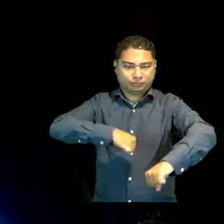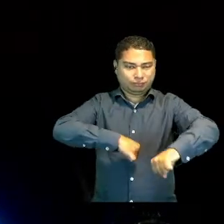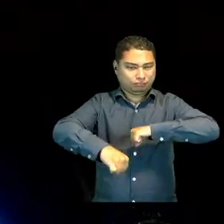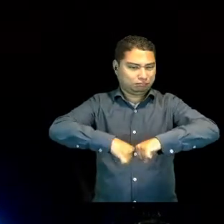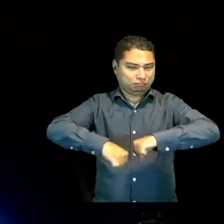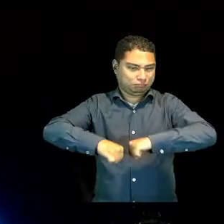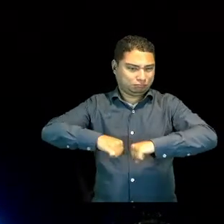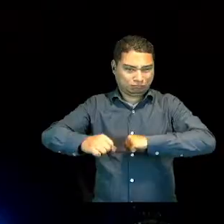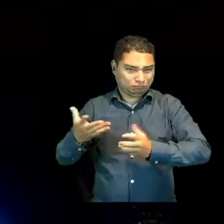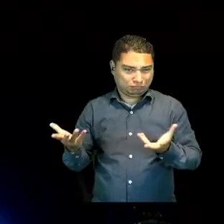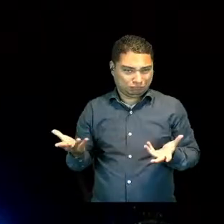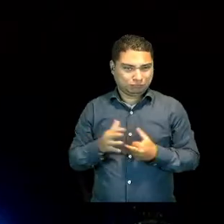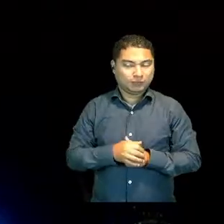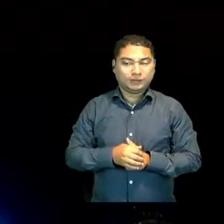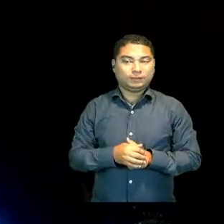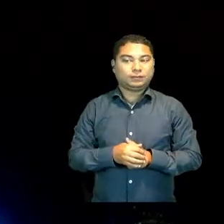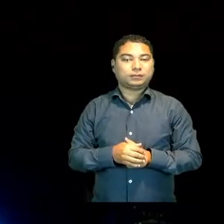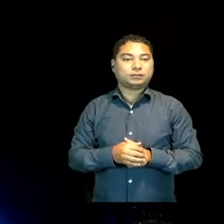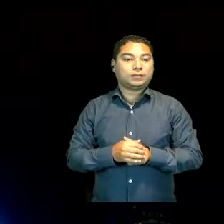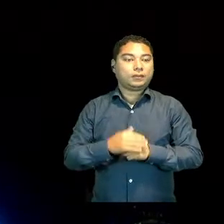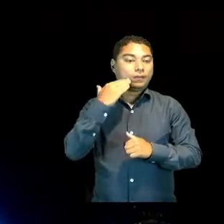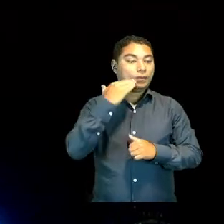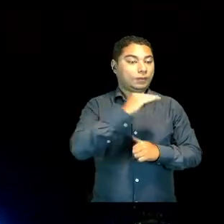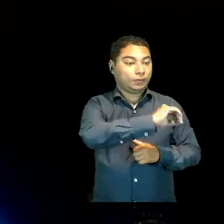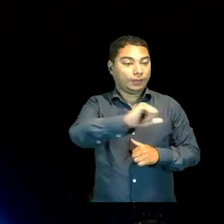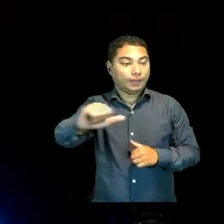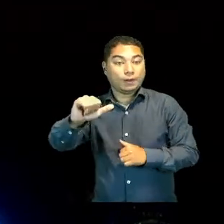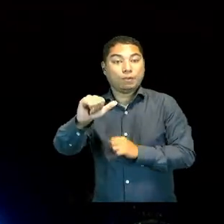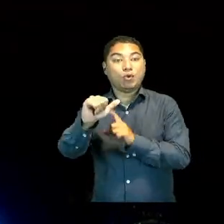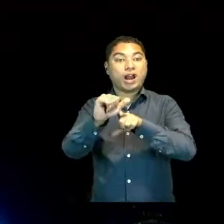Black trans women are not usually